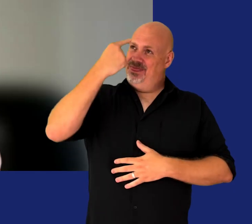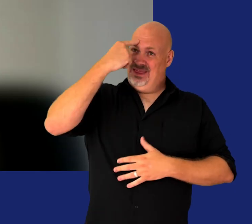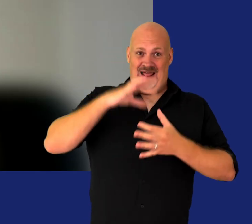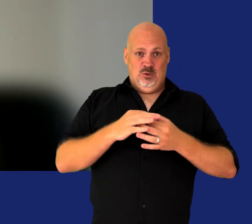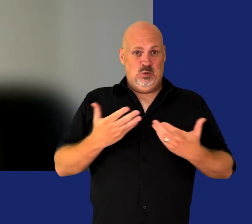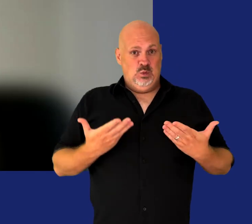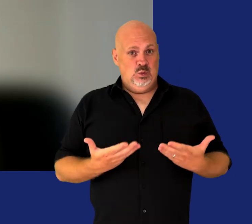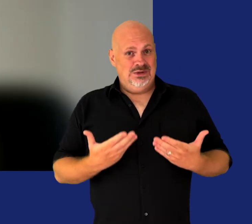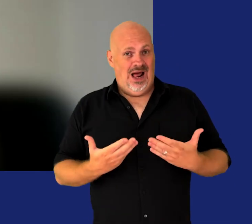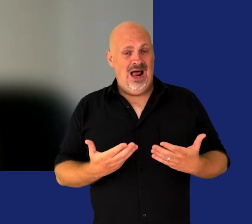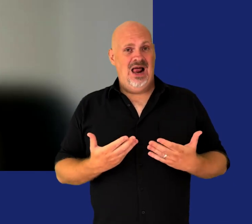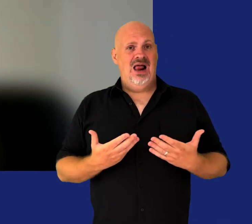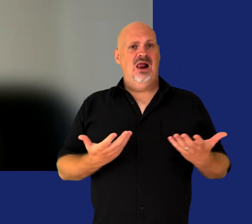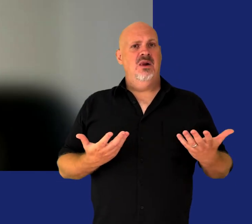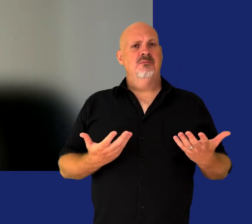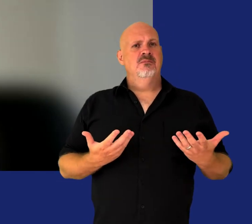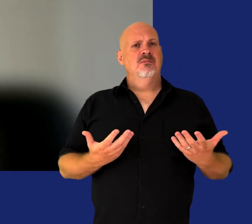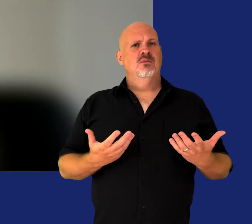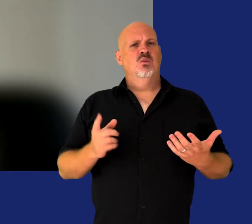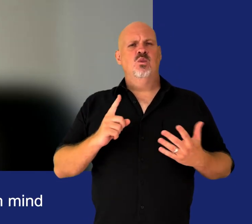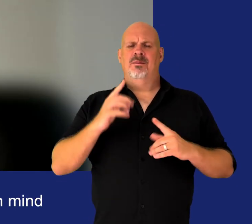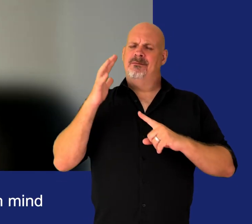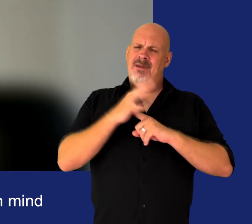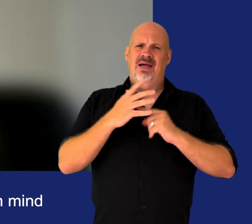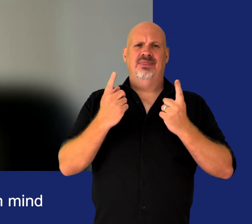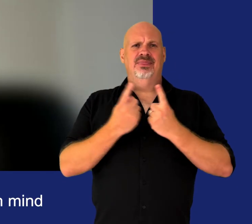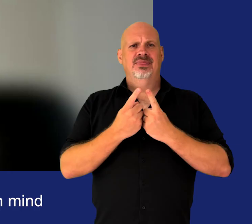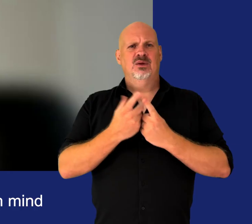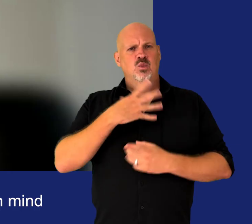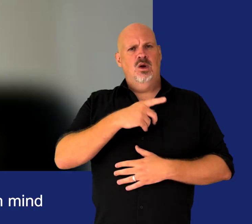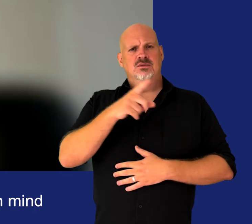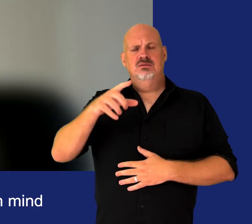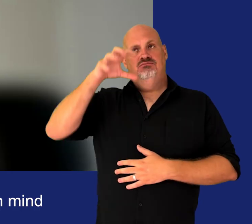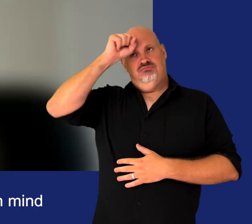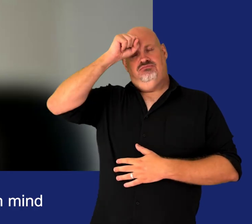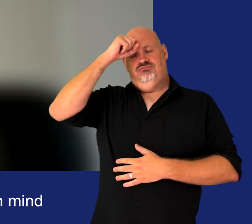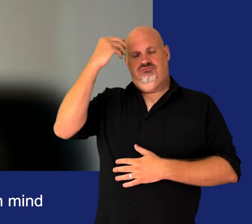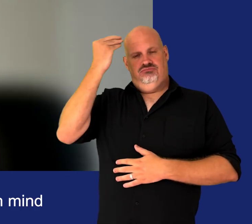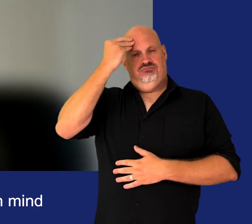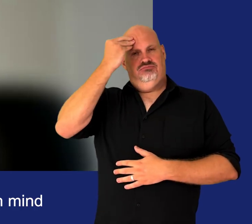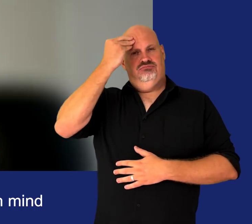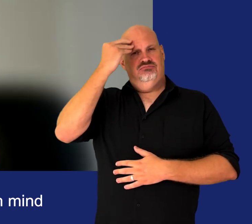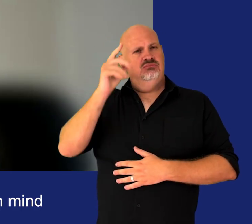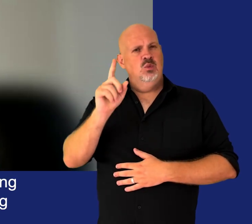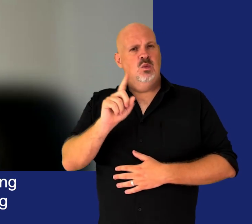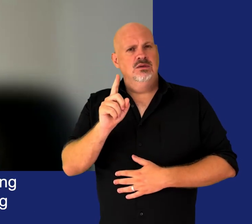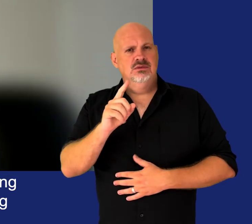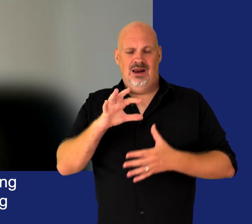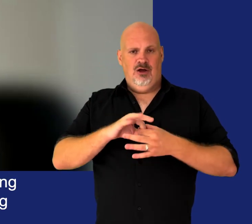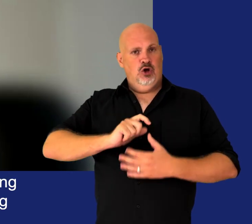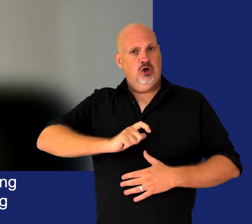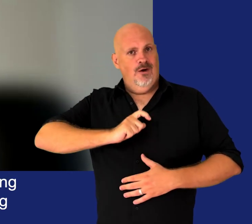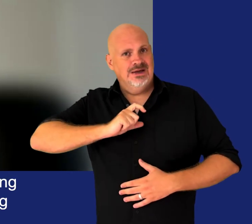about from today, what is the main thing you want them to remember and keep in mind about